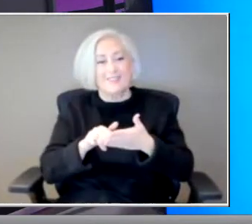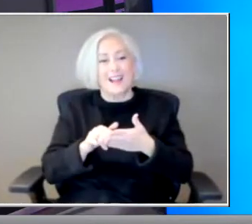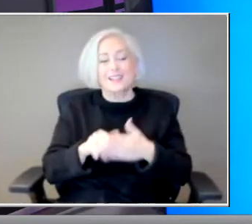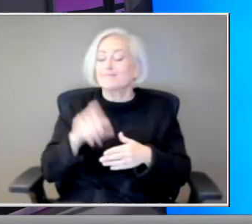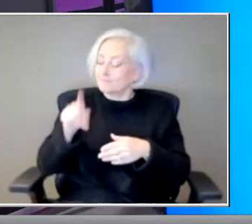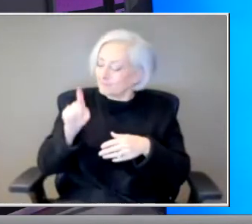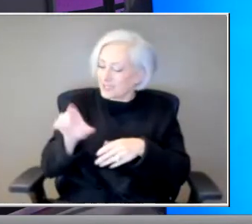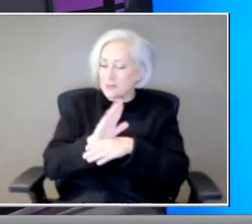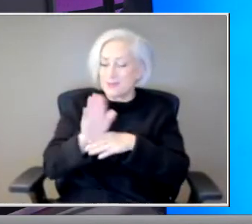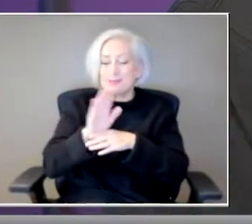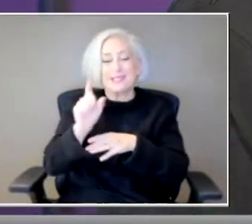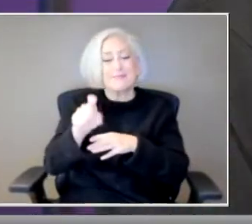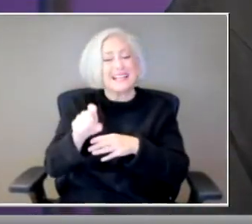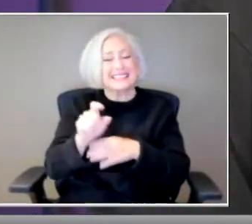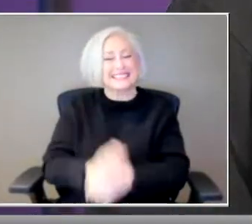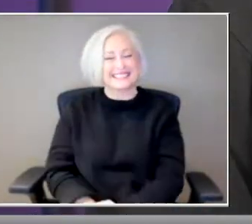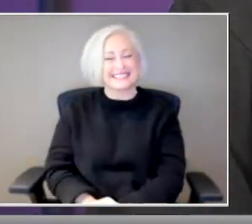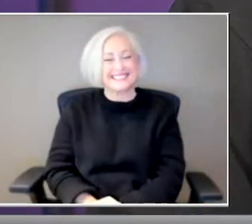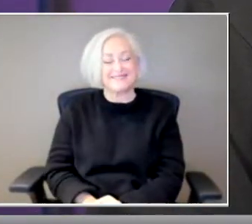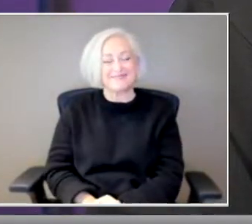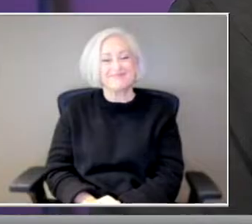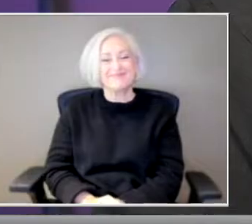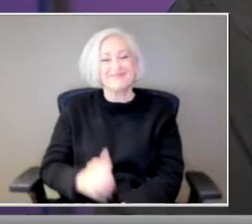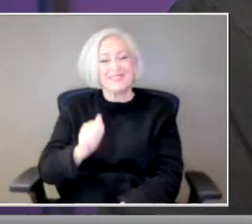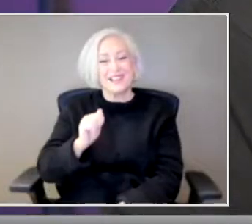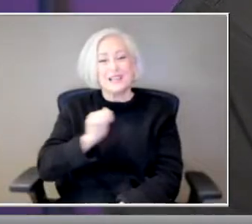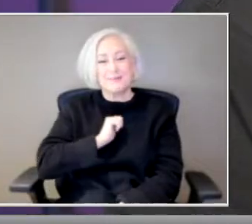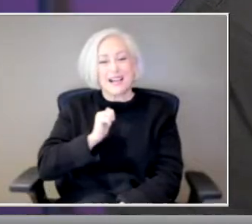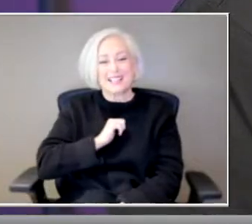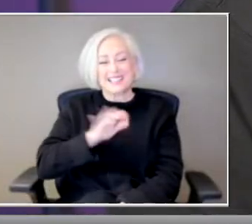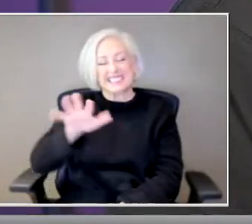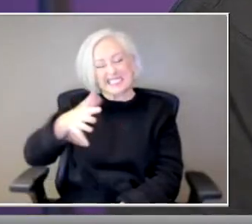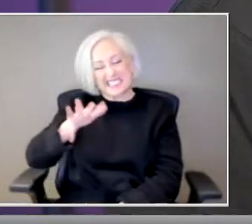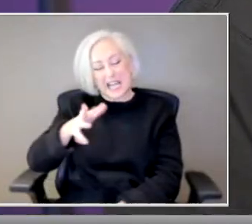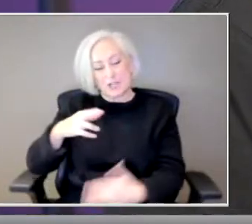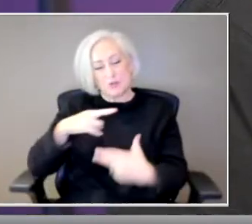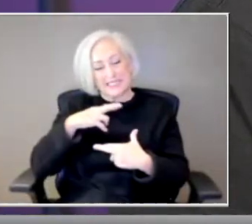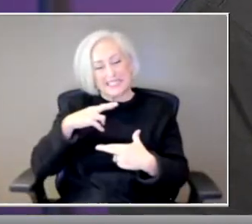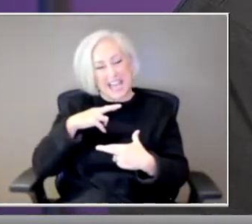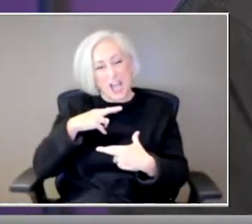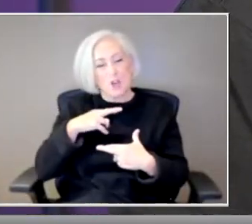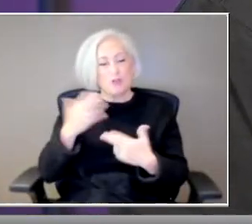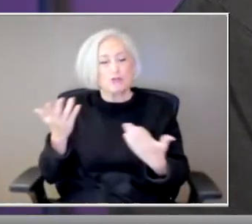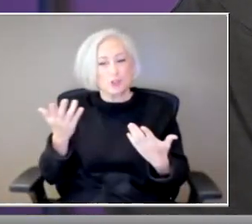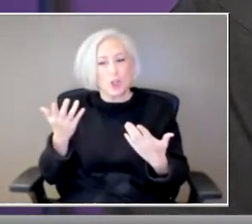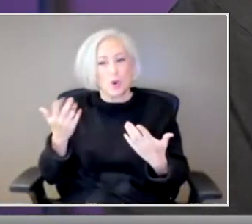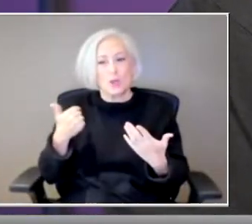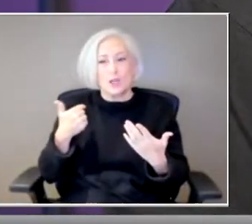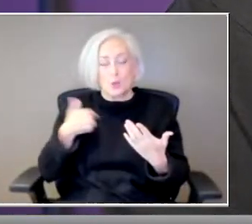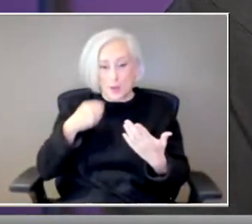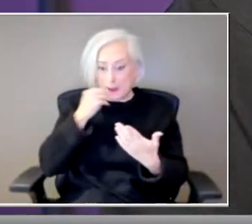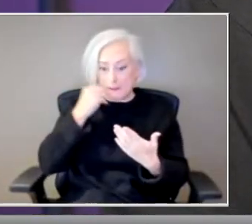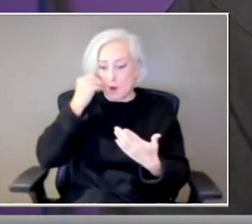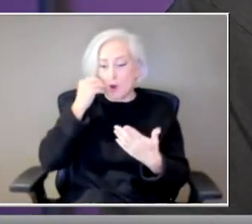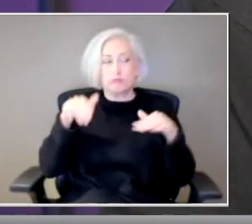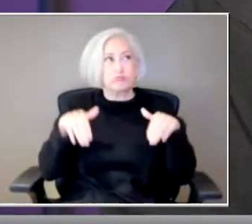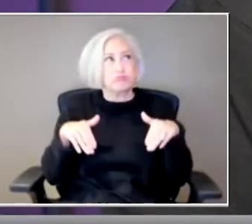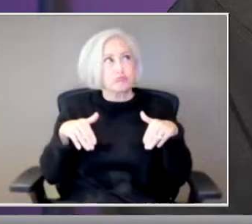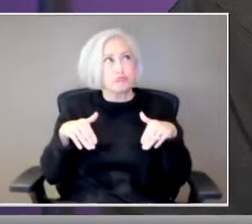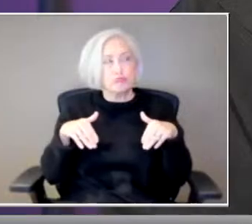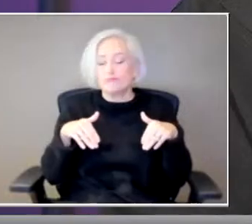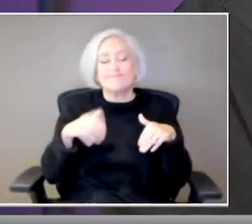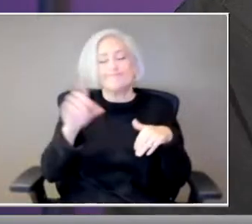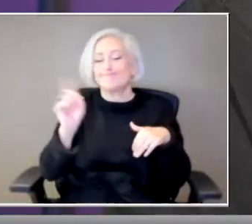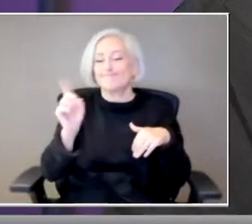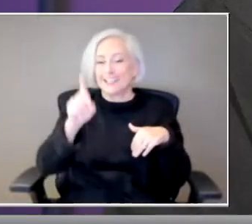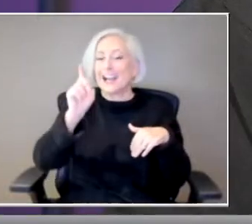That's right. And I'm semi-retired, so. When I'm at home doing nothing, I got to do something because if I